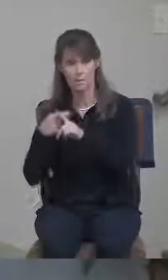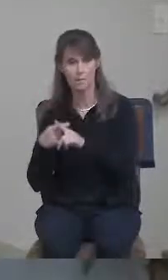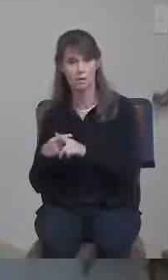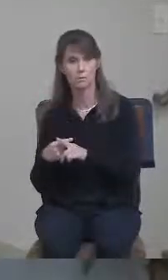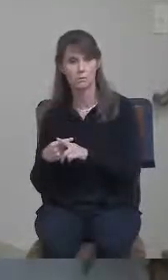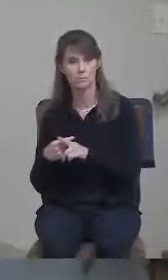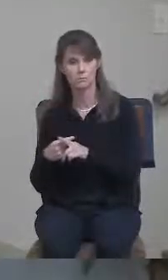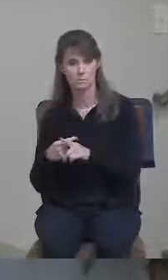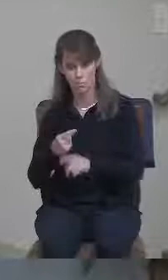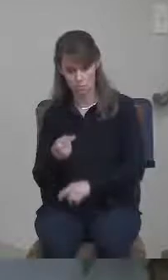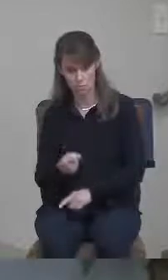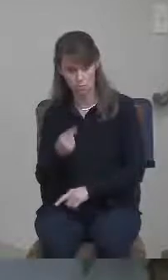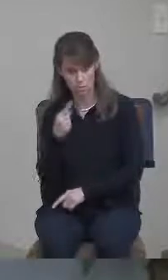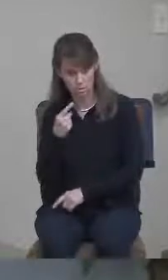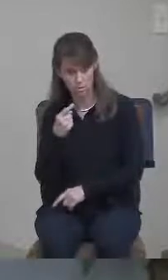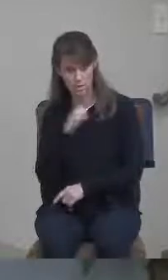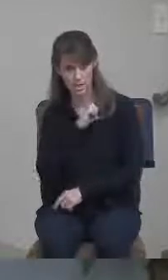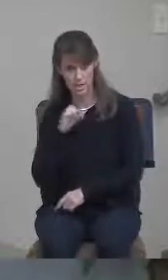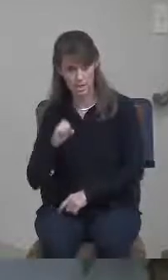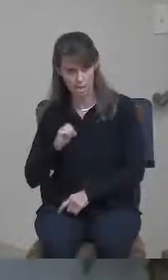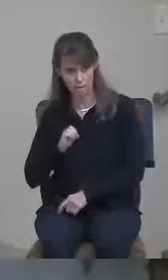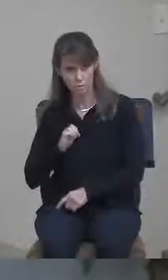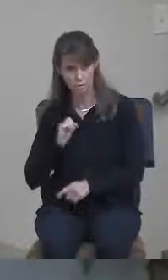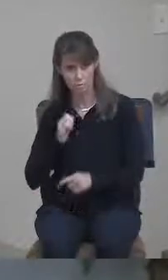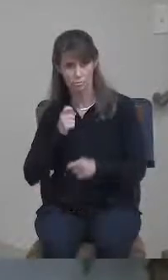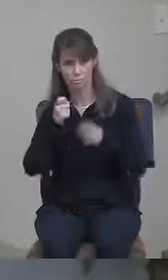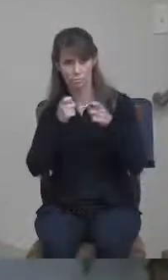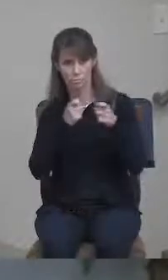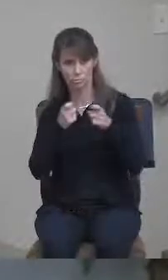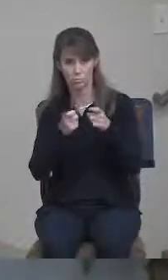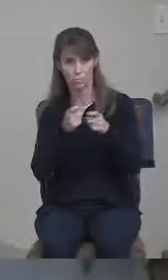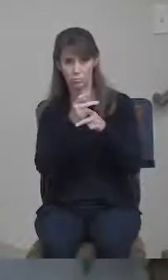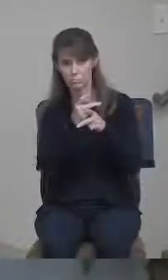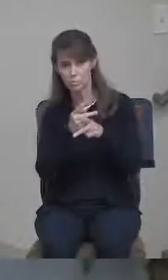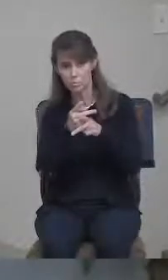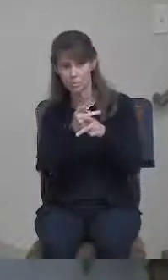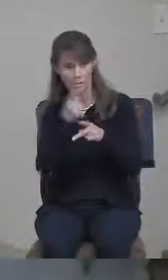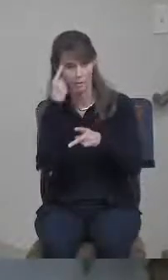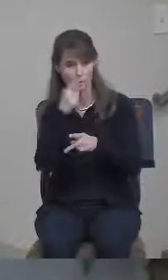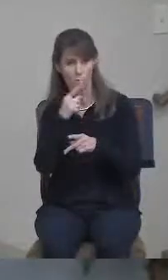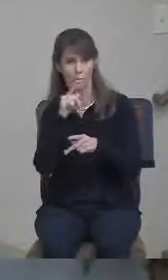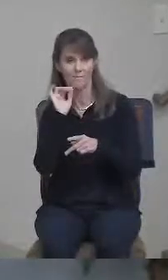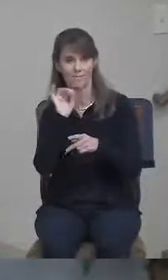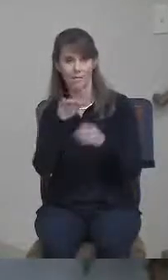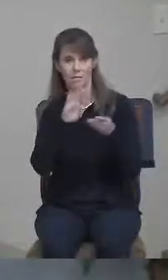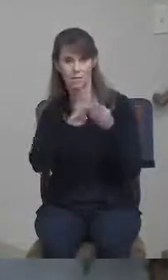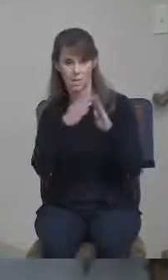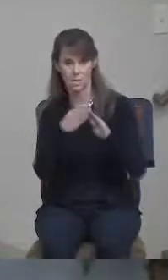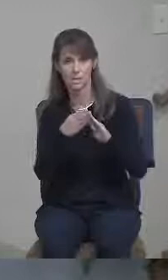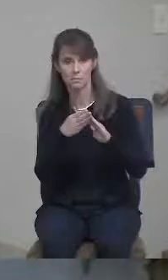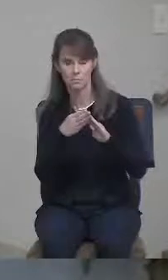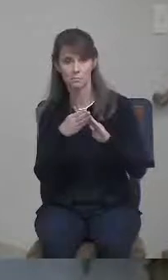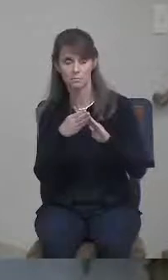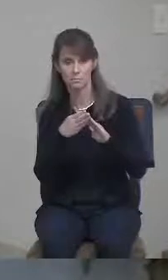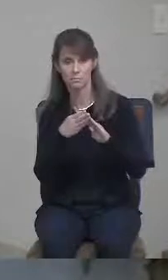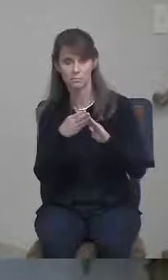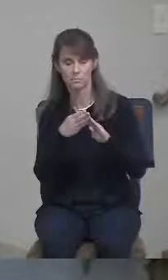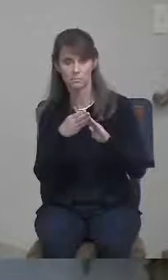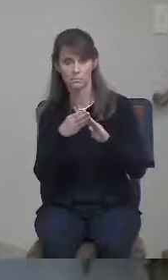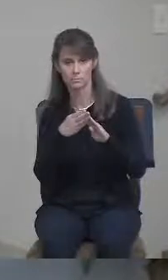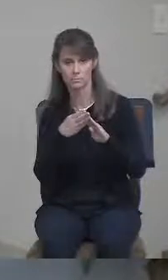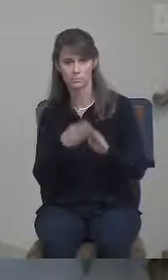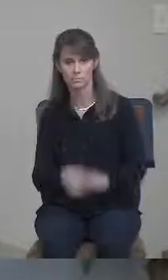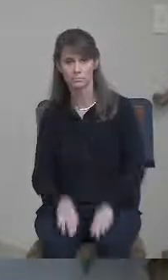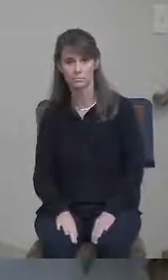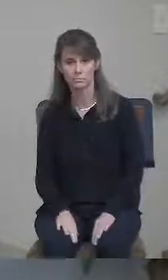That takes the minutes, types the minutes, and presides over each meeting. Now, we do